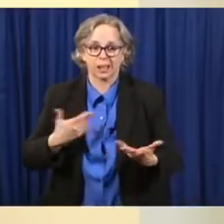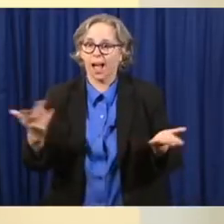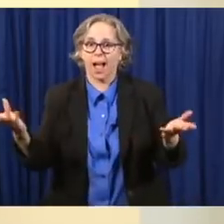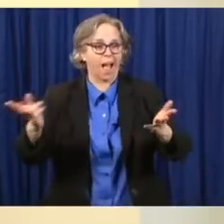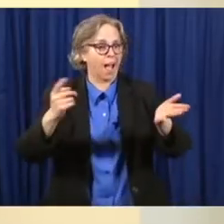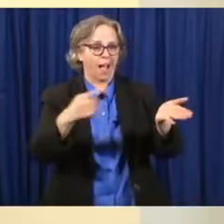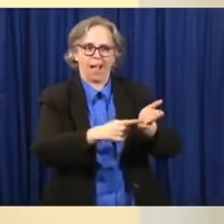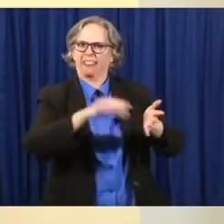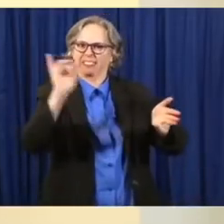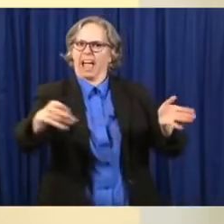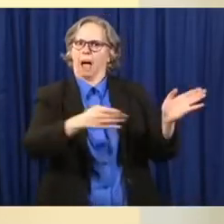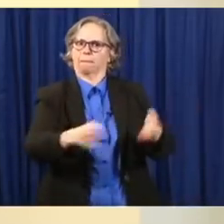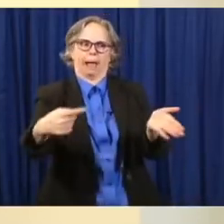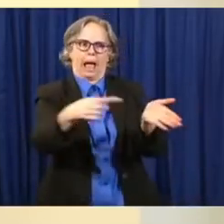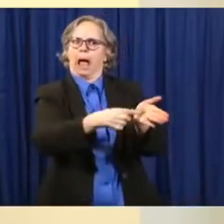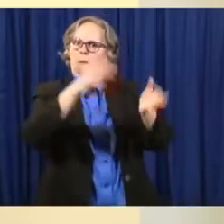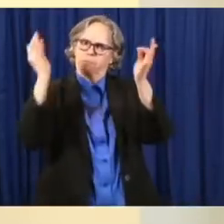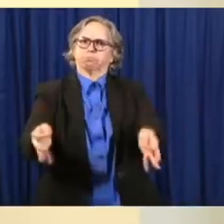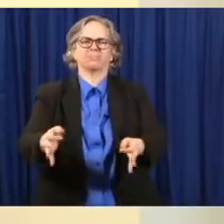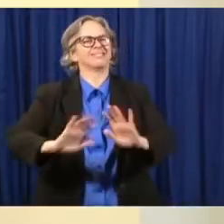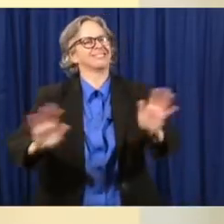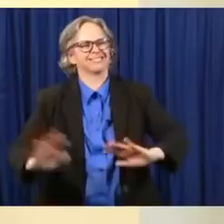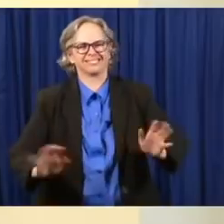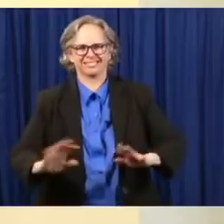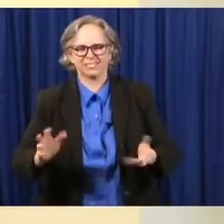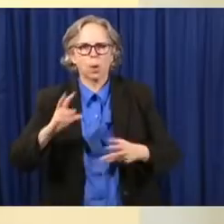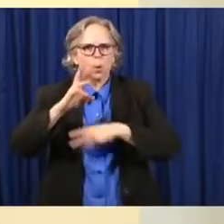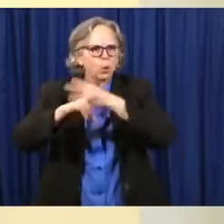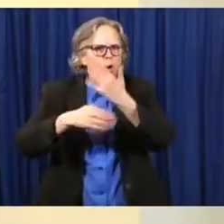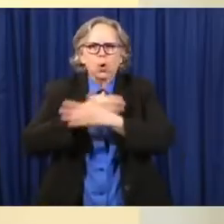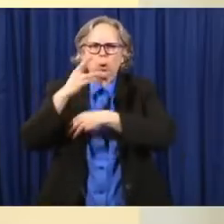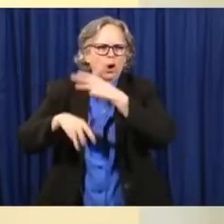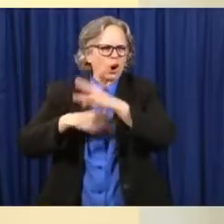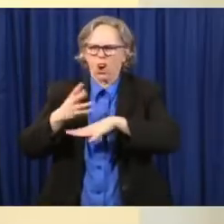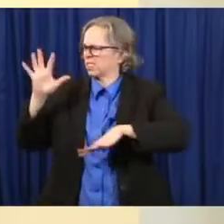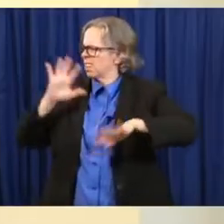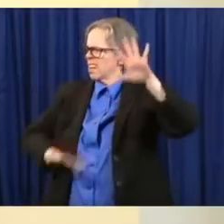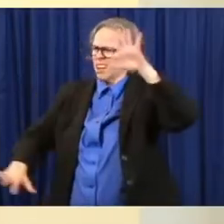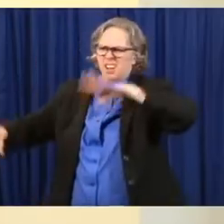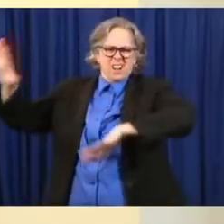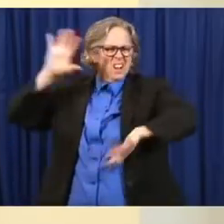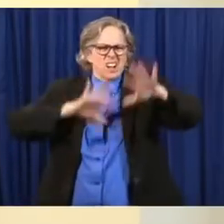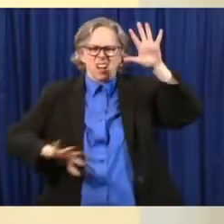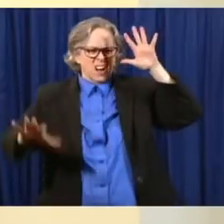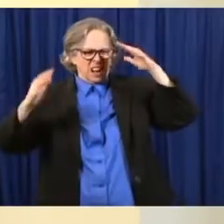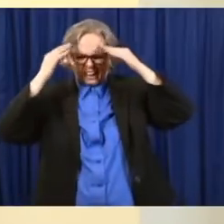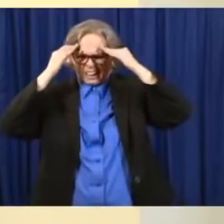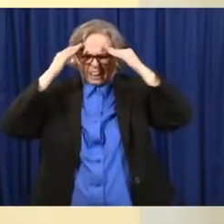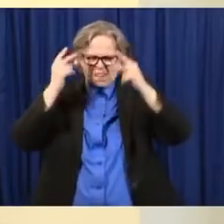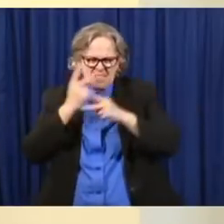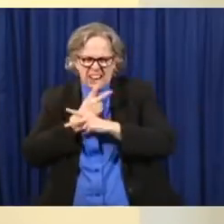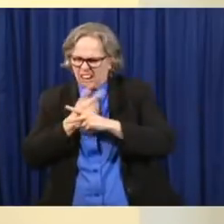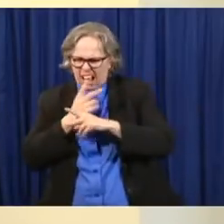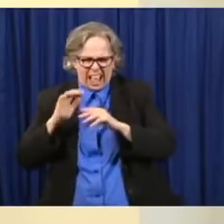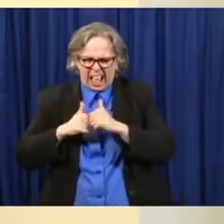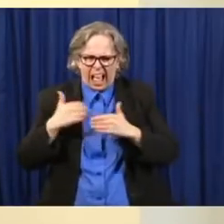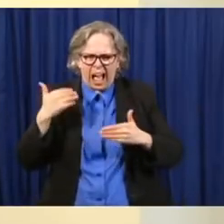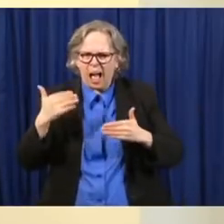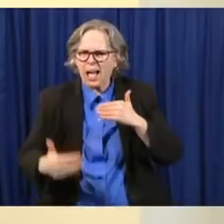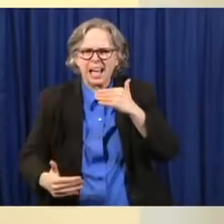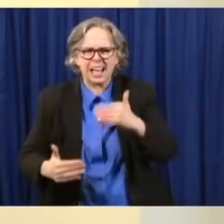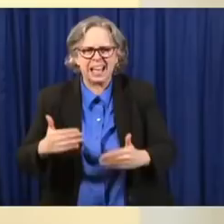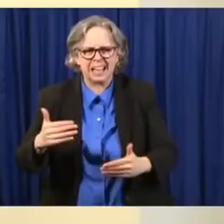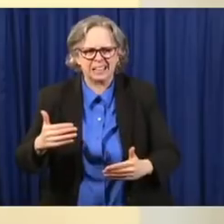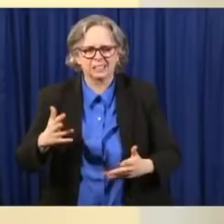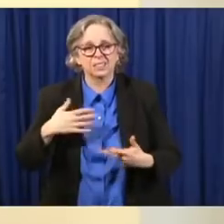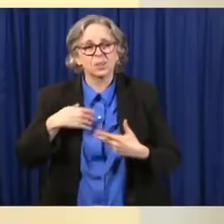this. The whole world is figuring out this equation of the dimmer switch and the firefight put out. And I want you to know that Ohio is on the